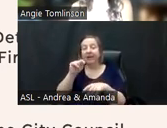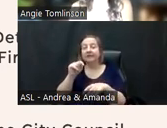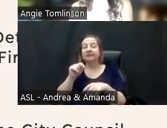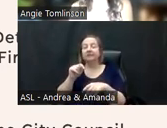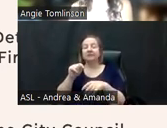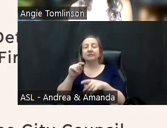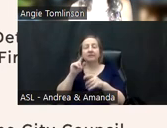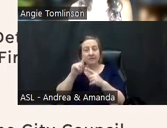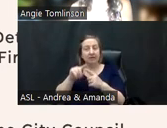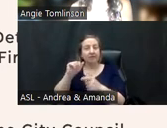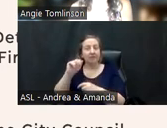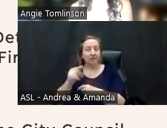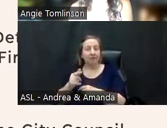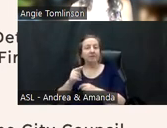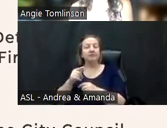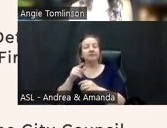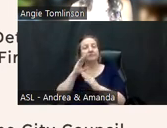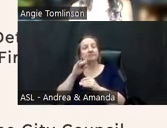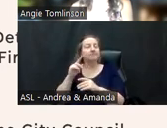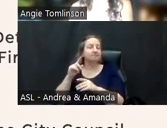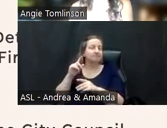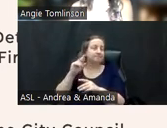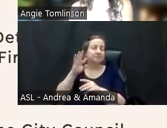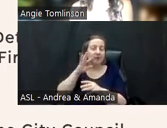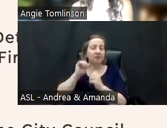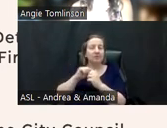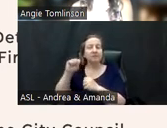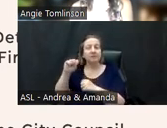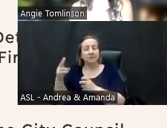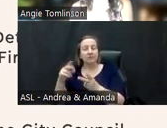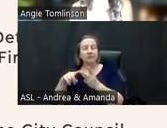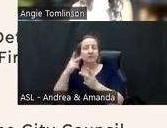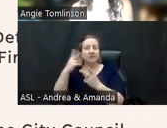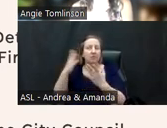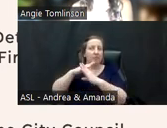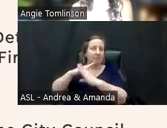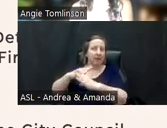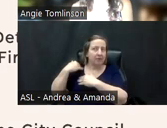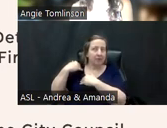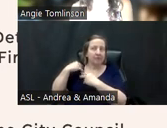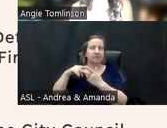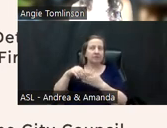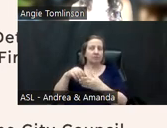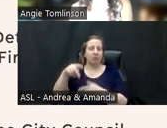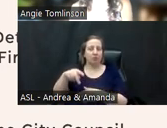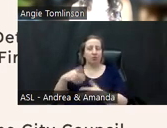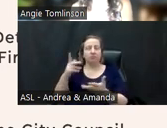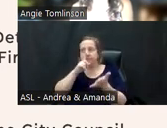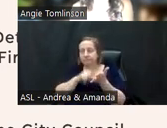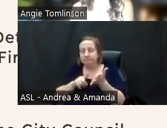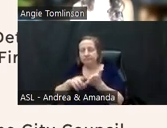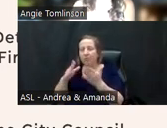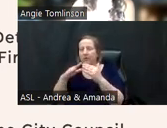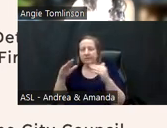into August. It includes hearing from key stakeholders, identifying barriers to accountability in Portland presently, and examining systems